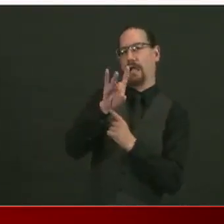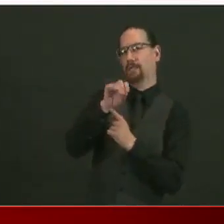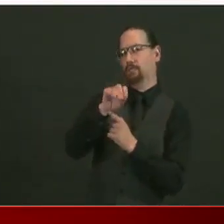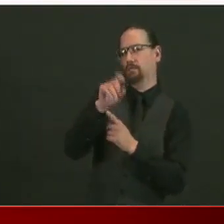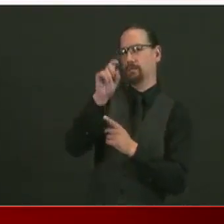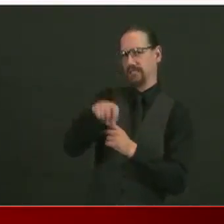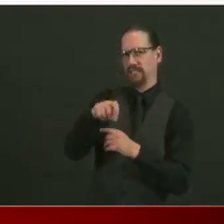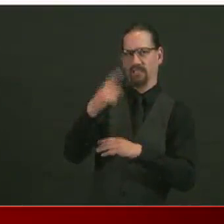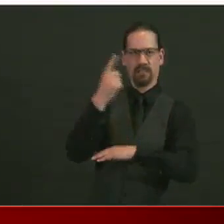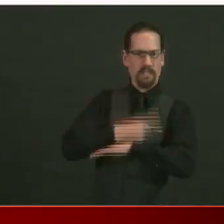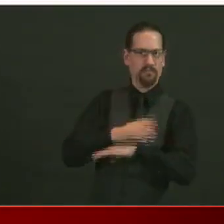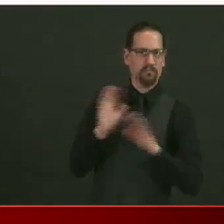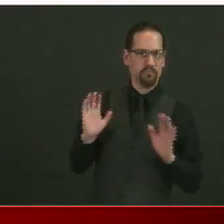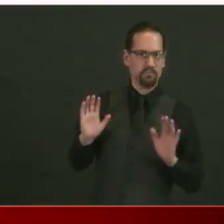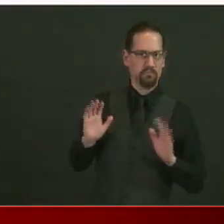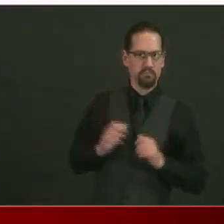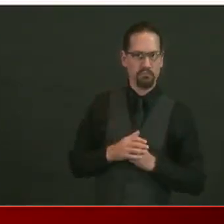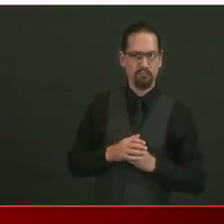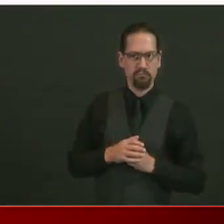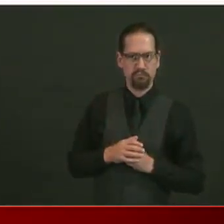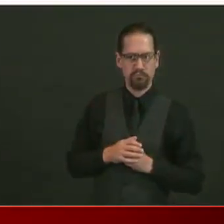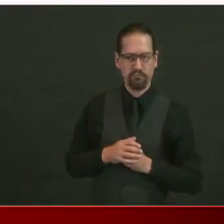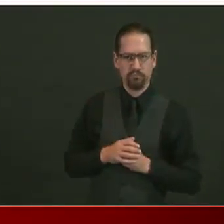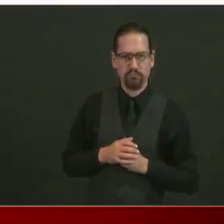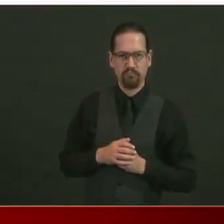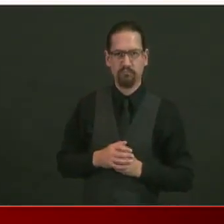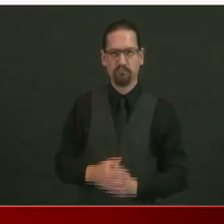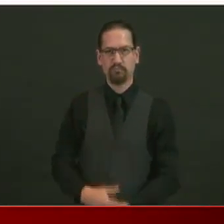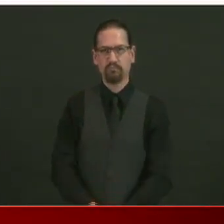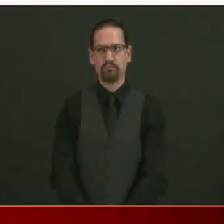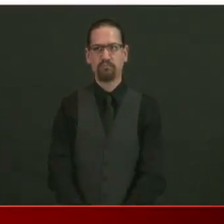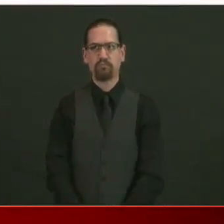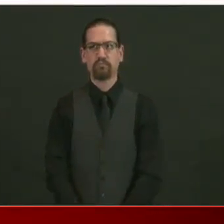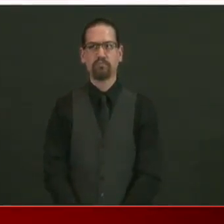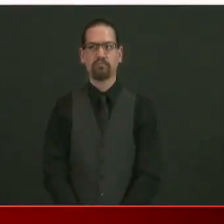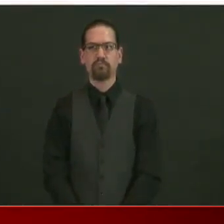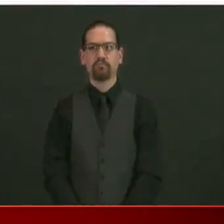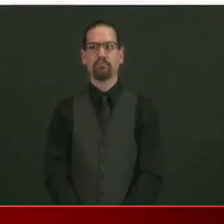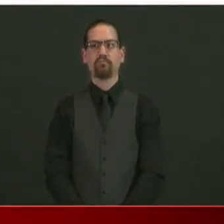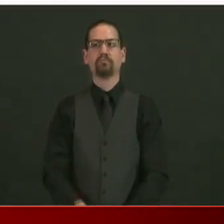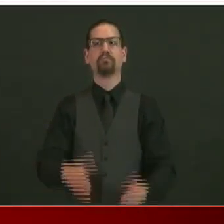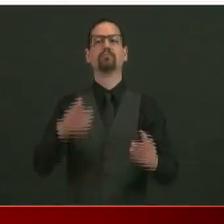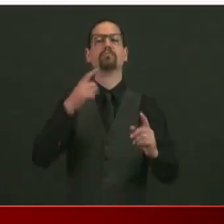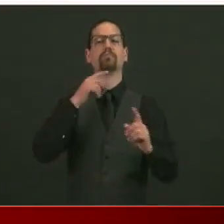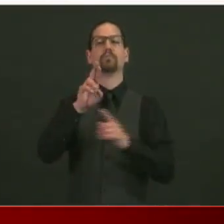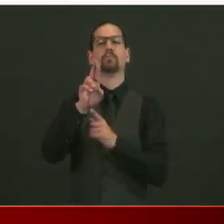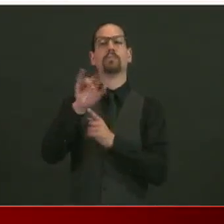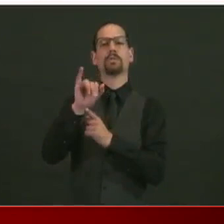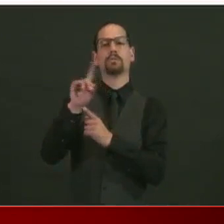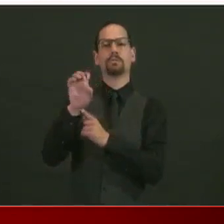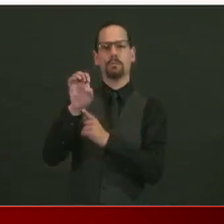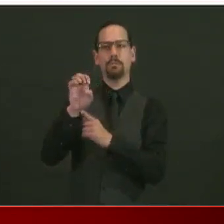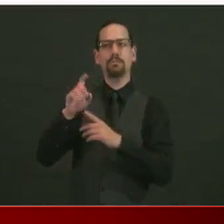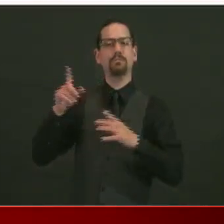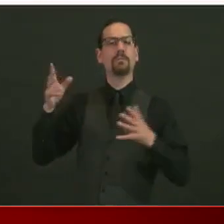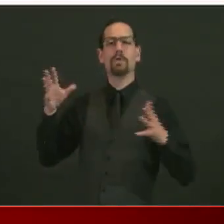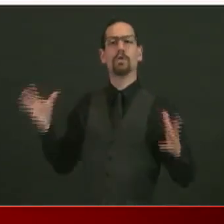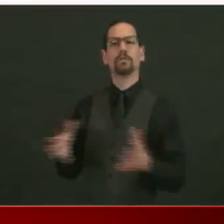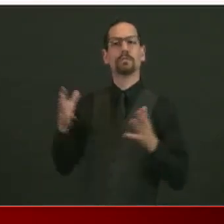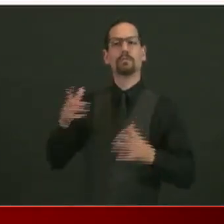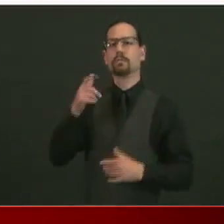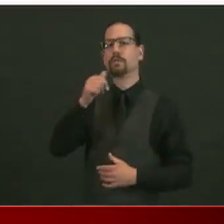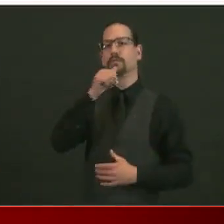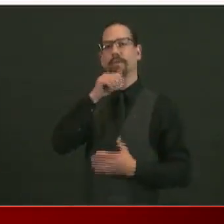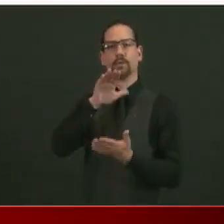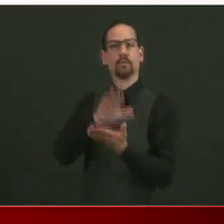estamos requiriendo. This is the minimum that the state is requiring. While RIDE encourages private schools to follow statewide calendar, those decisions will be